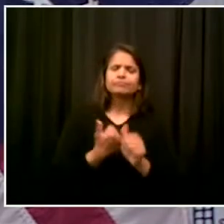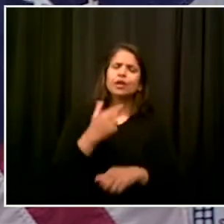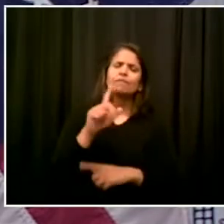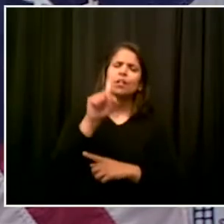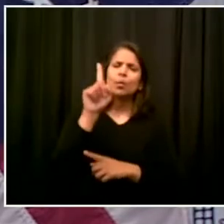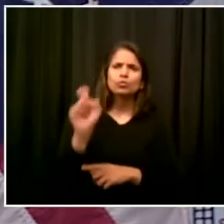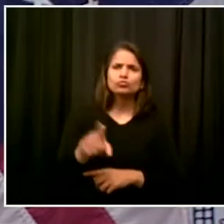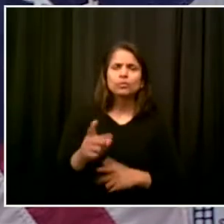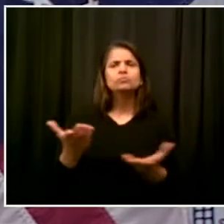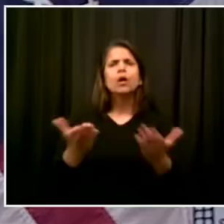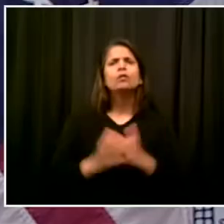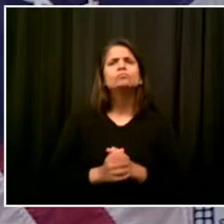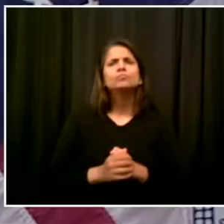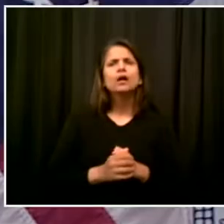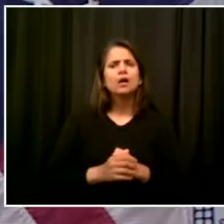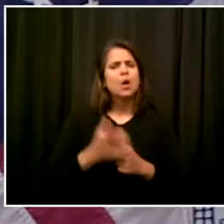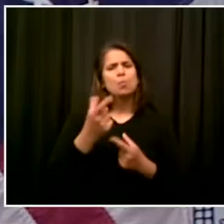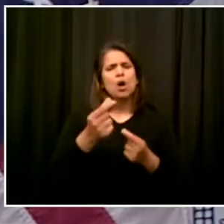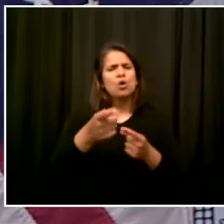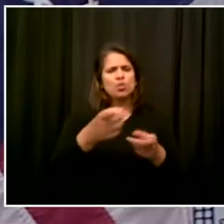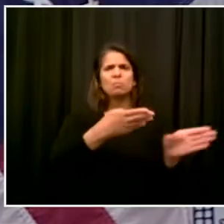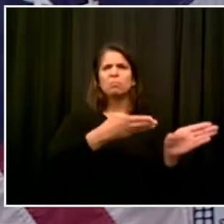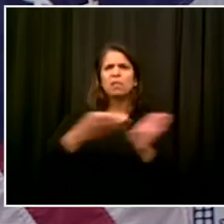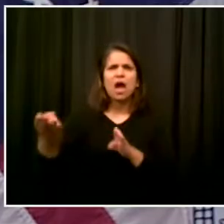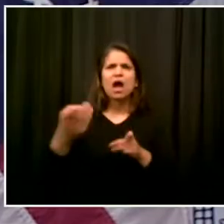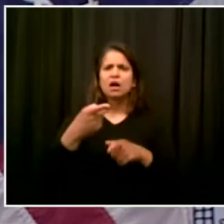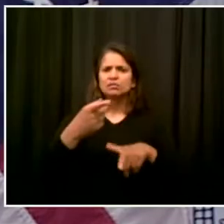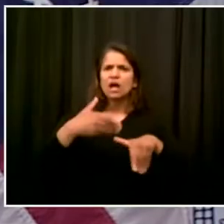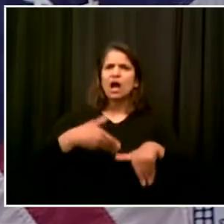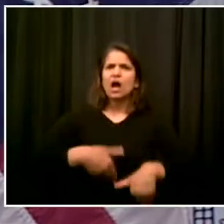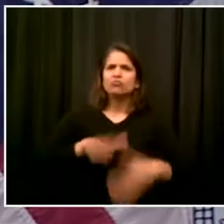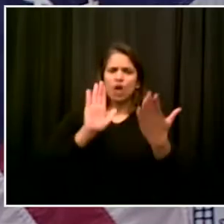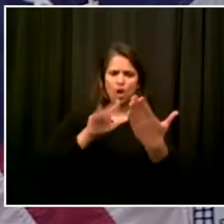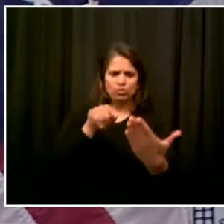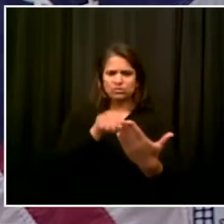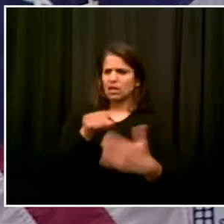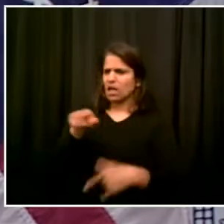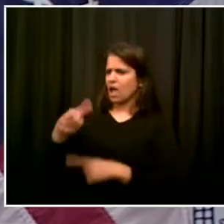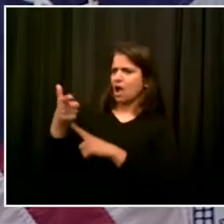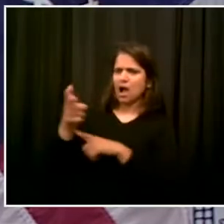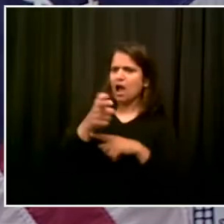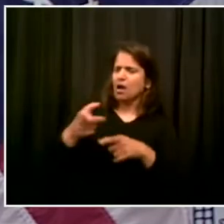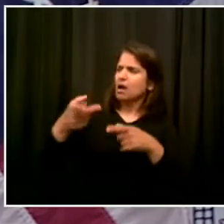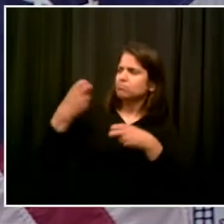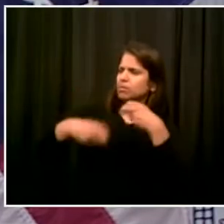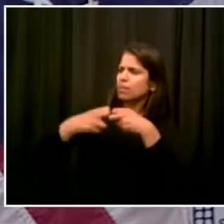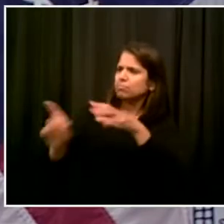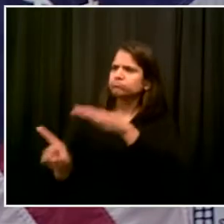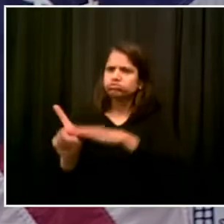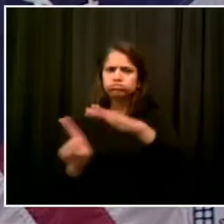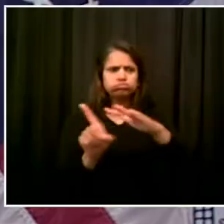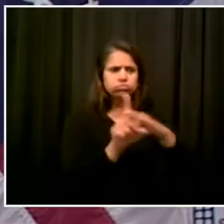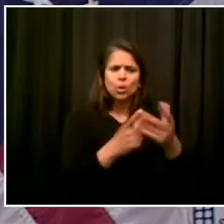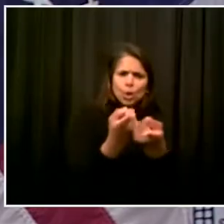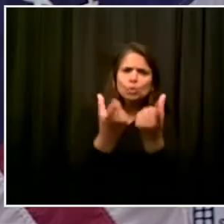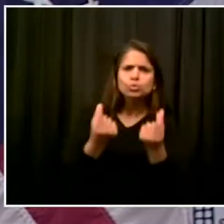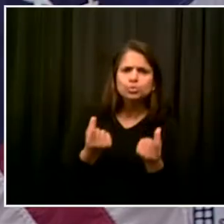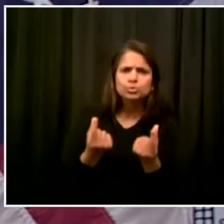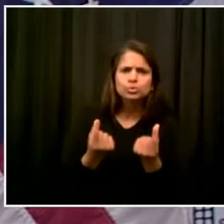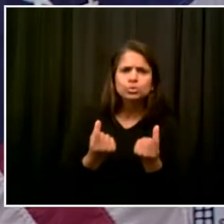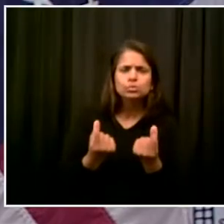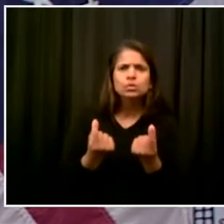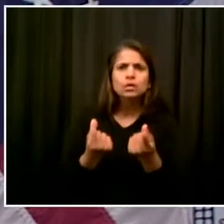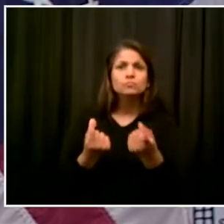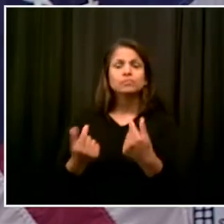The plan is a couple different things to begin, and then I'll say more about it as we go along, and certainly Commissioner Shea will as